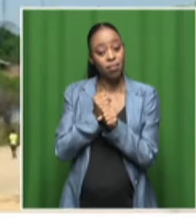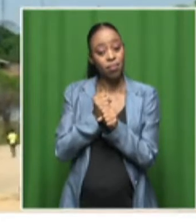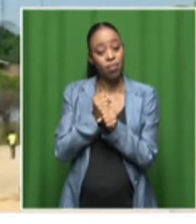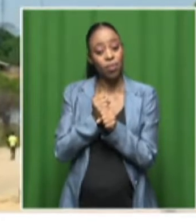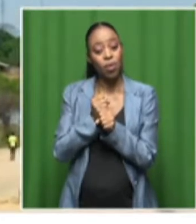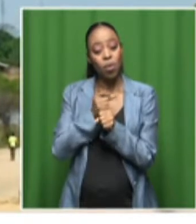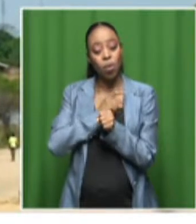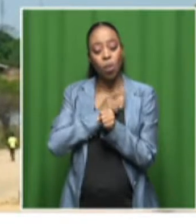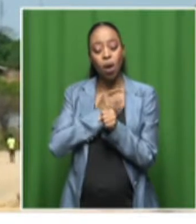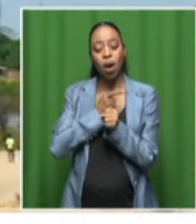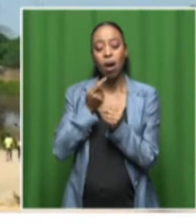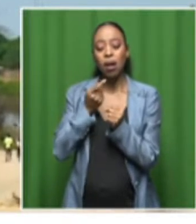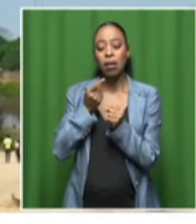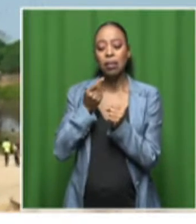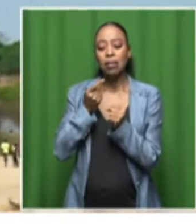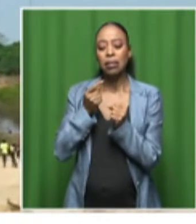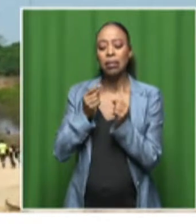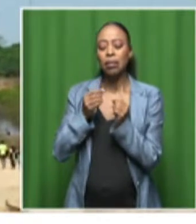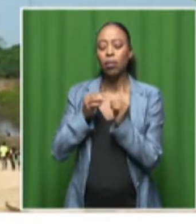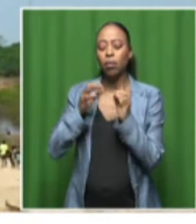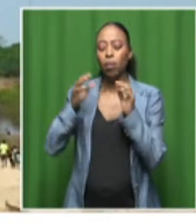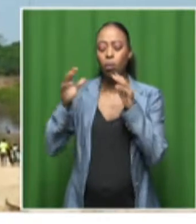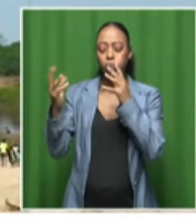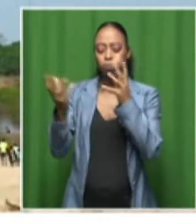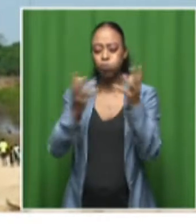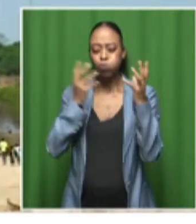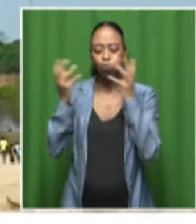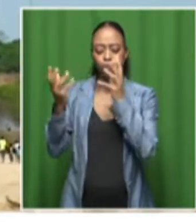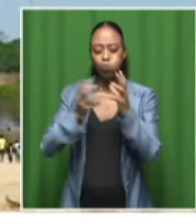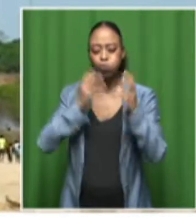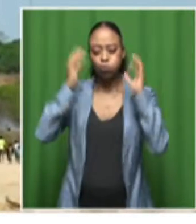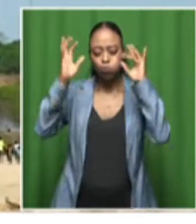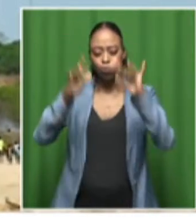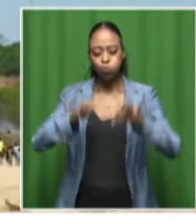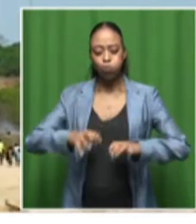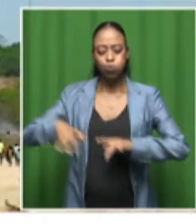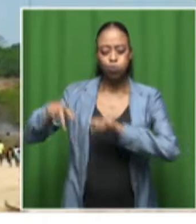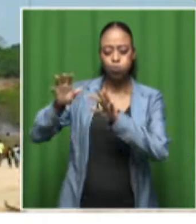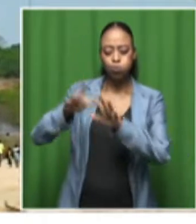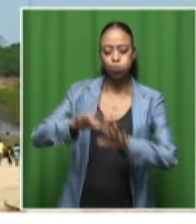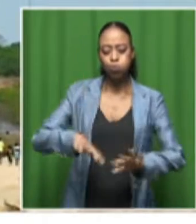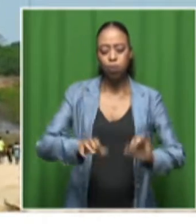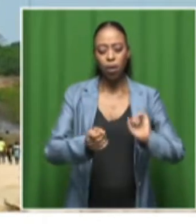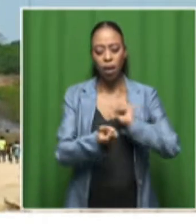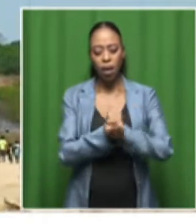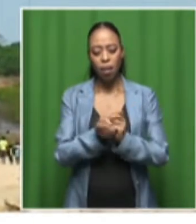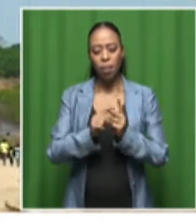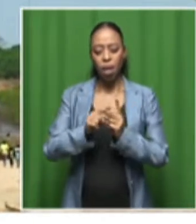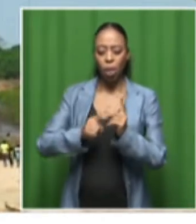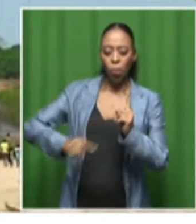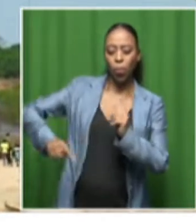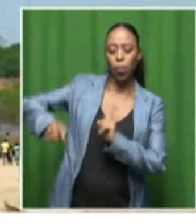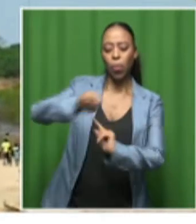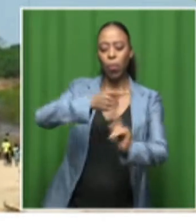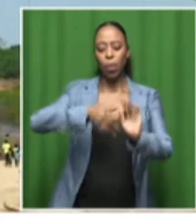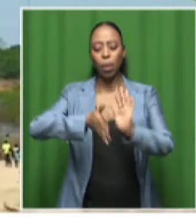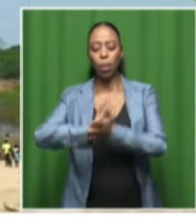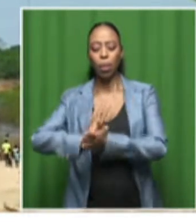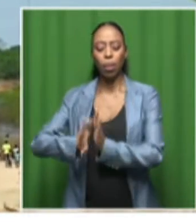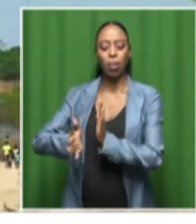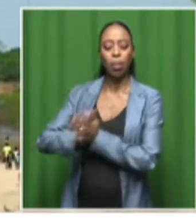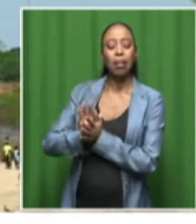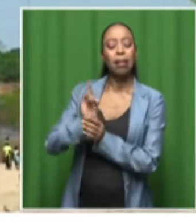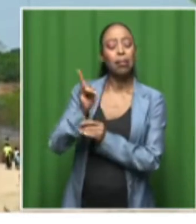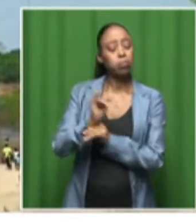was Tropical Depression Anna. Straight after that, in March, was Gombe, the cyclone Gombe, which caused